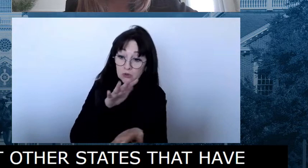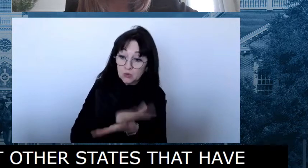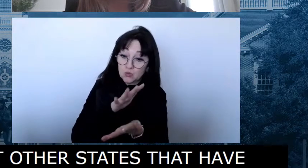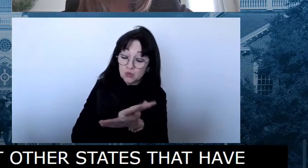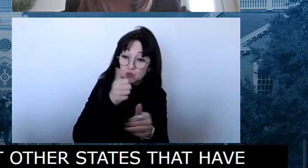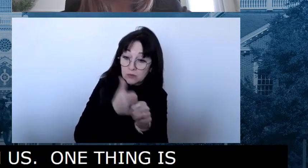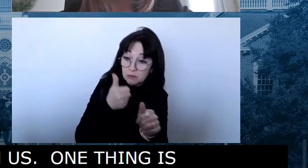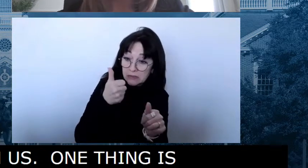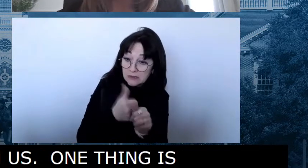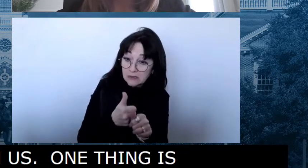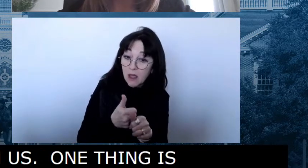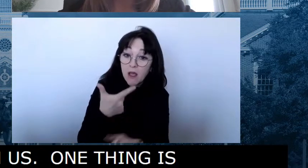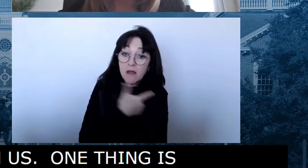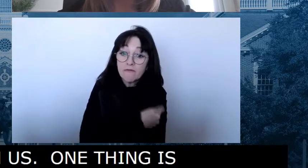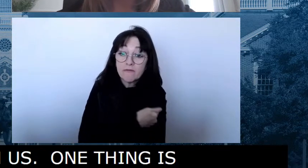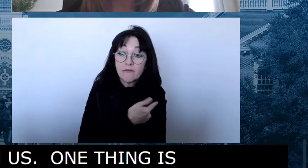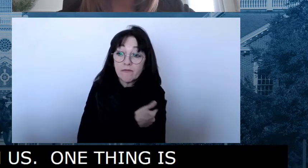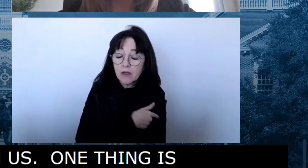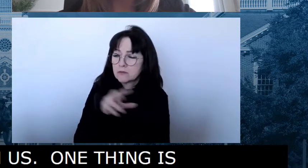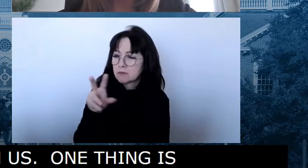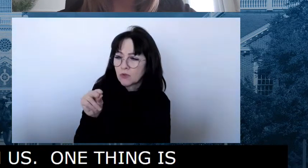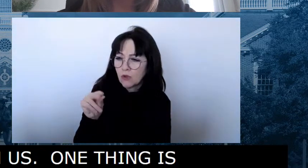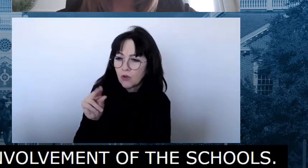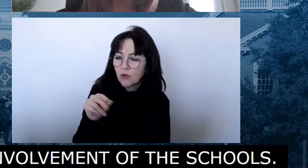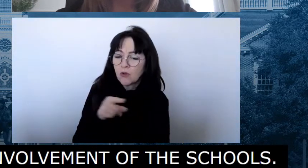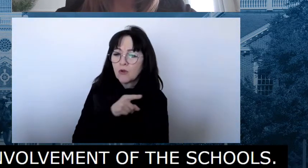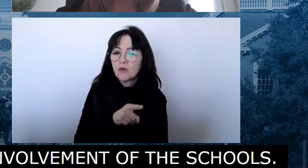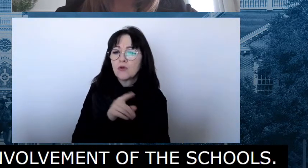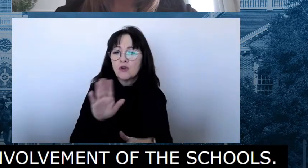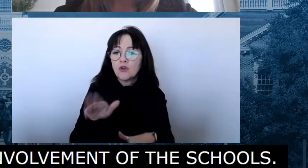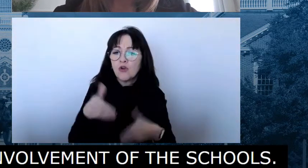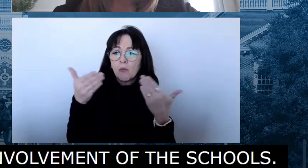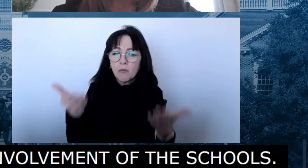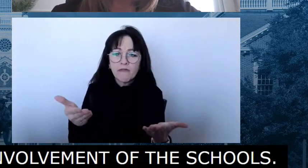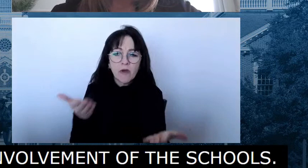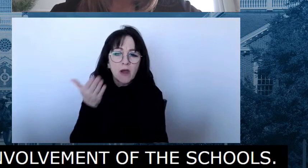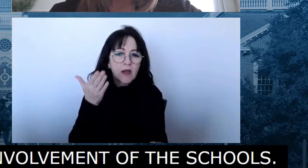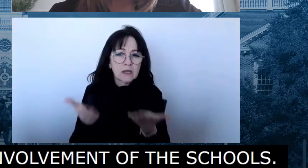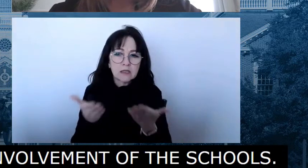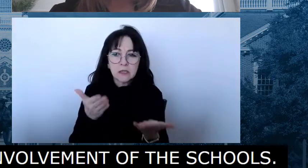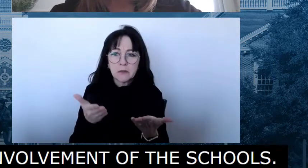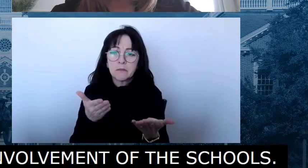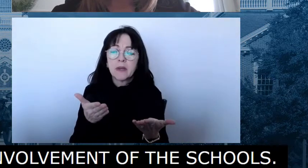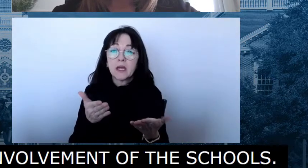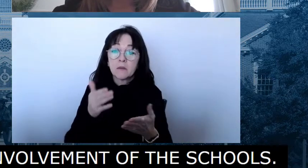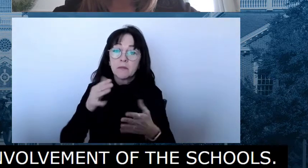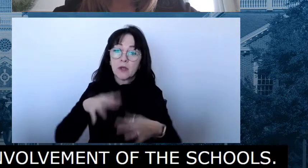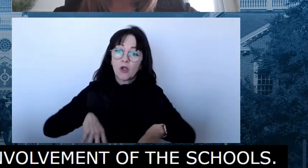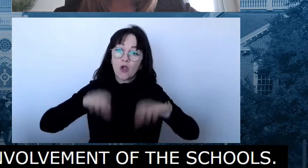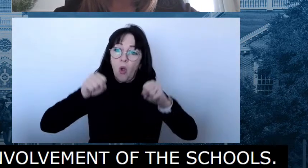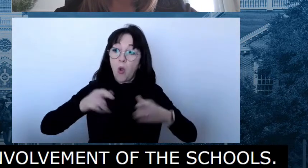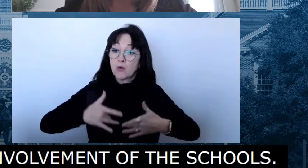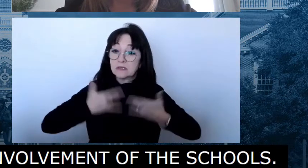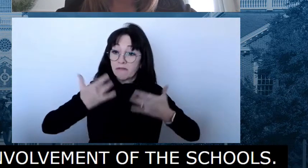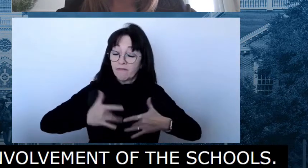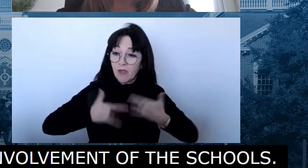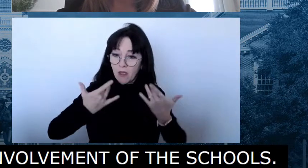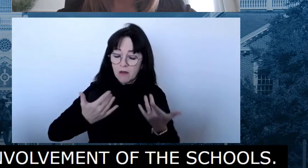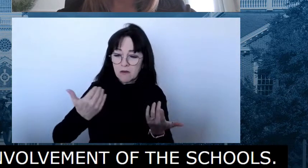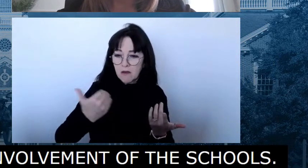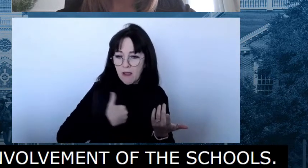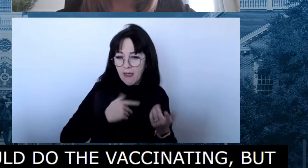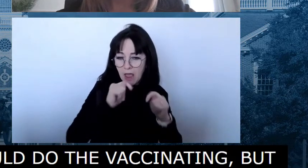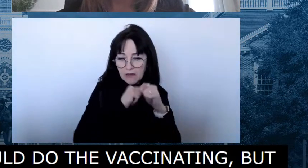would provide venues maybe and opportunities for us to bring teams in, and we're looking at that. We did have a partnership